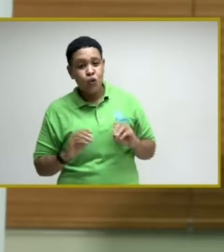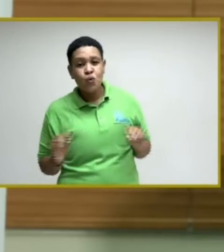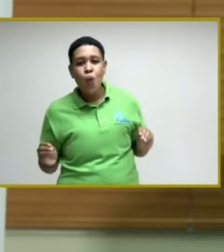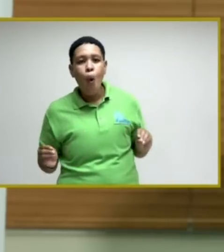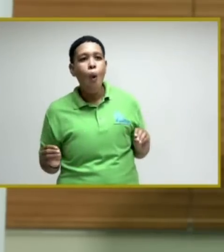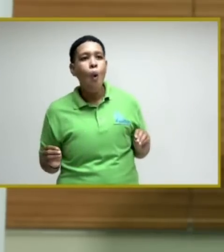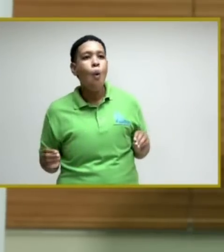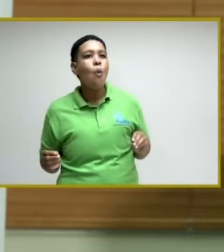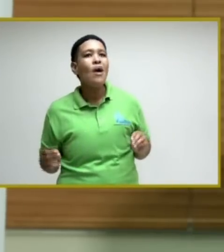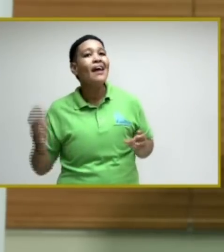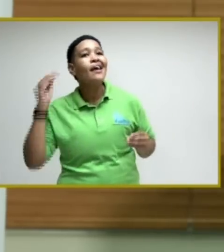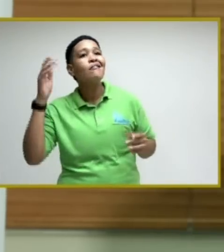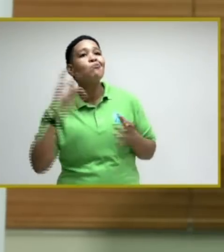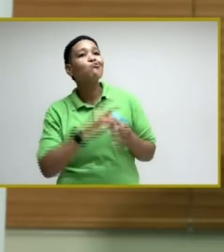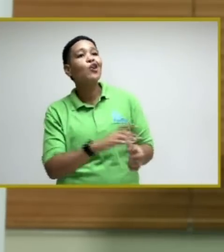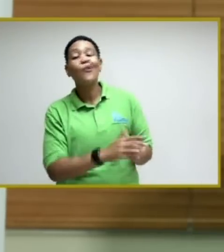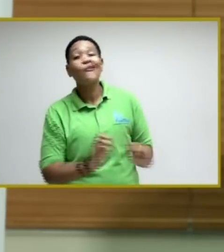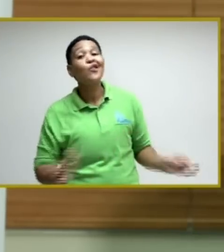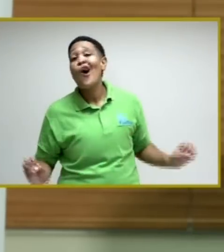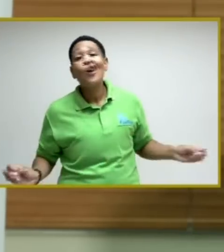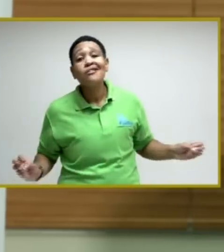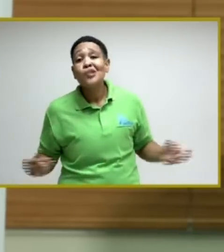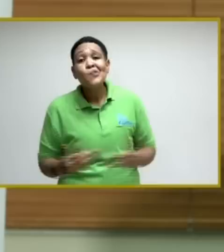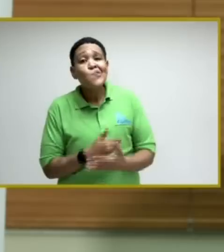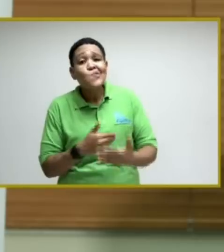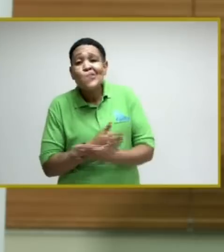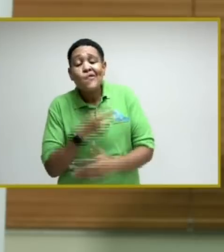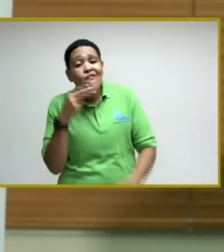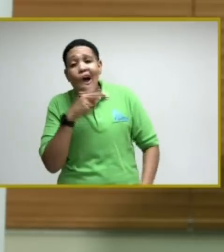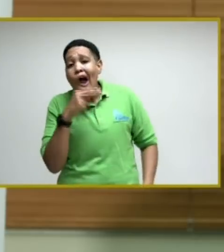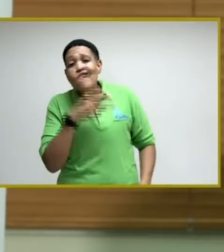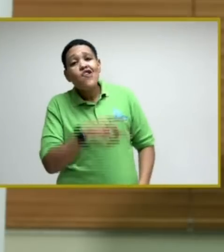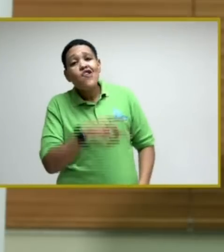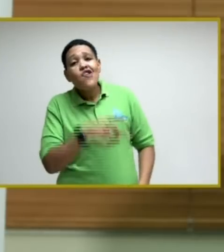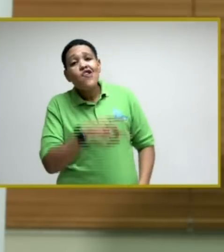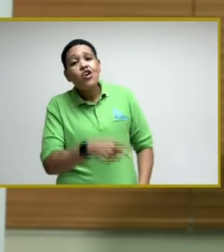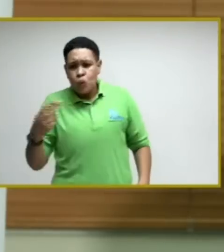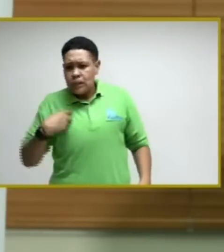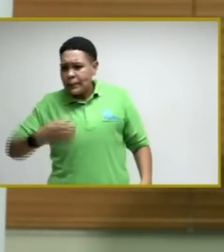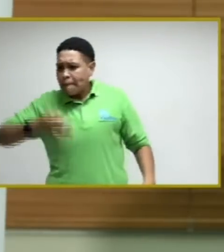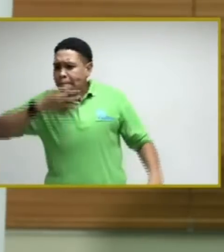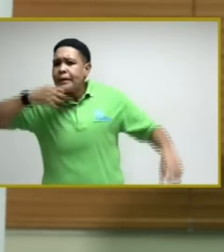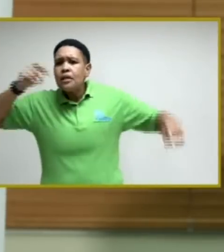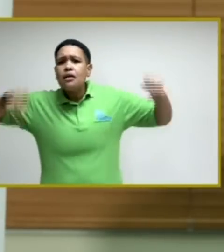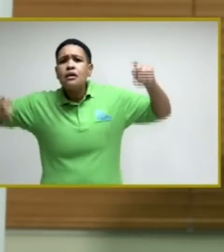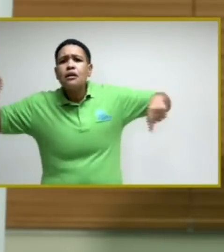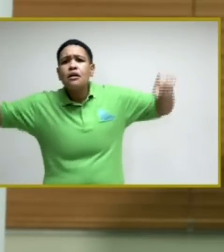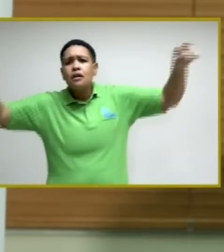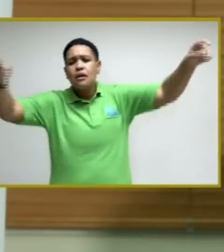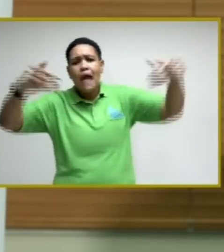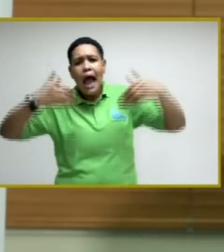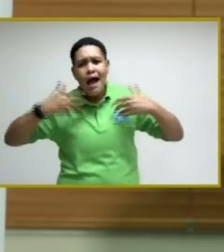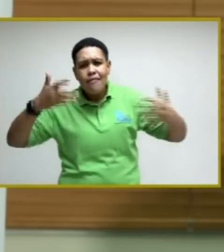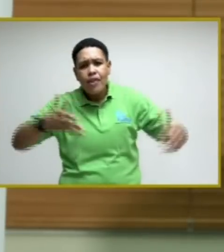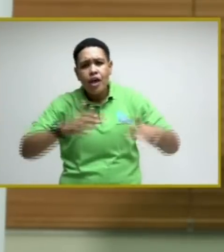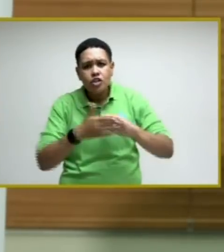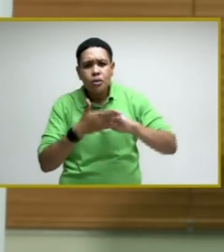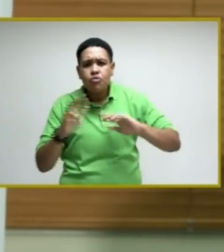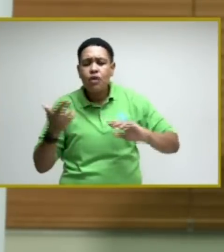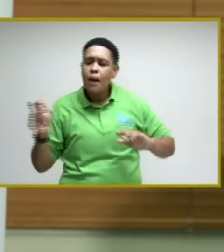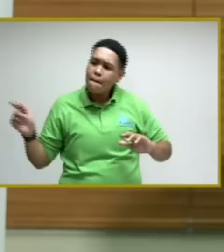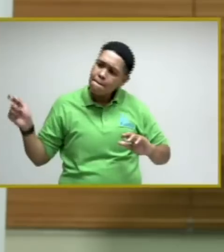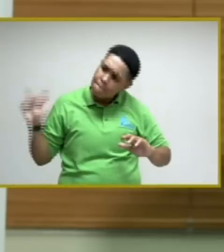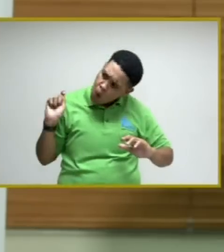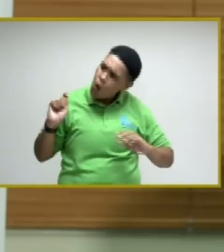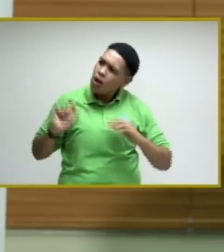it. And have utilized the significant expertise that we have, drawing on assistance